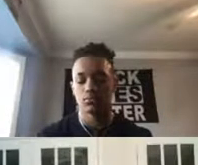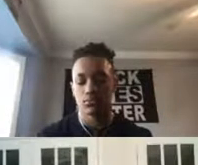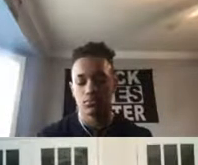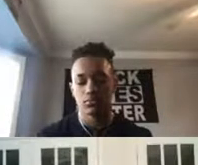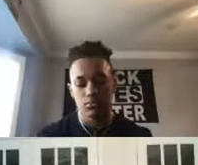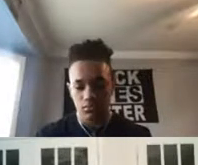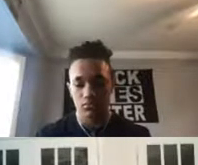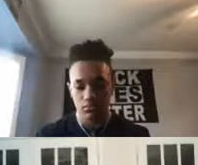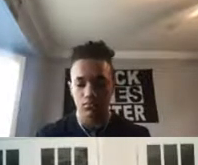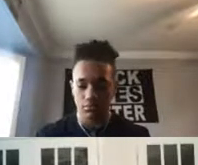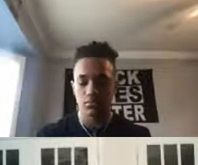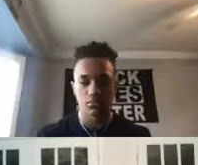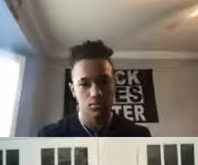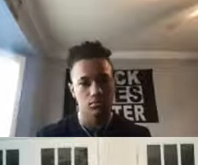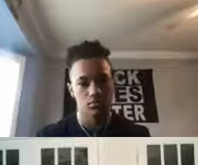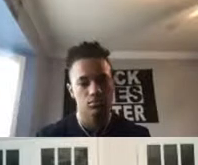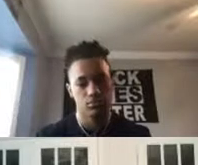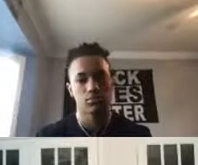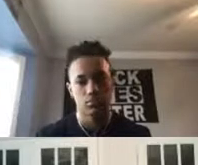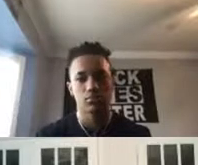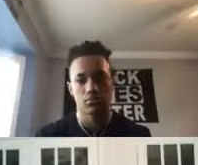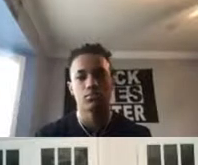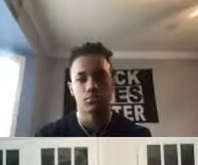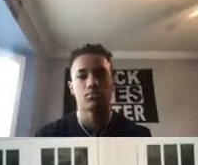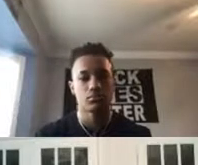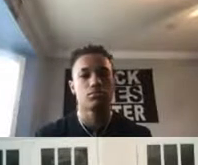best self and excel and succeed.